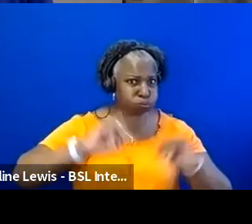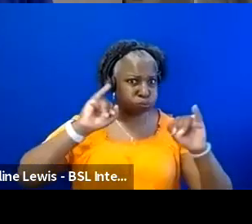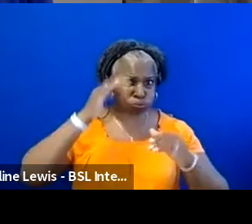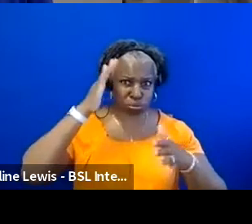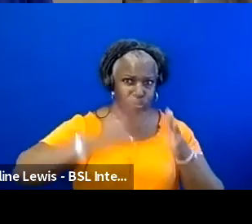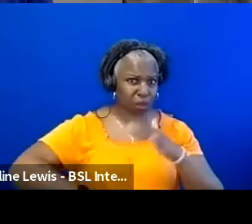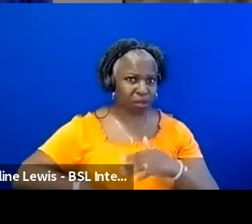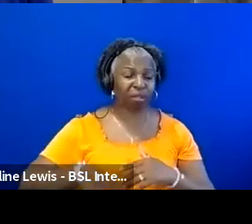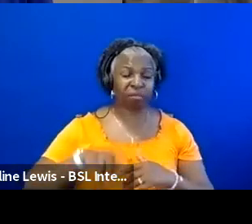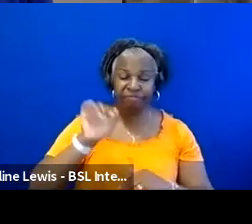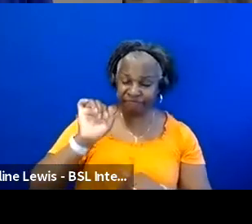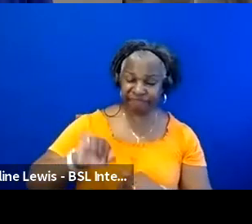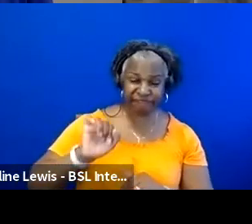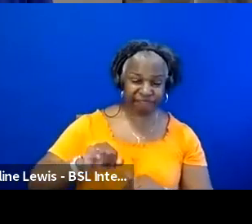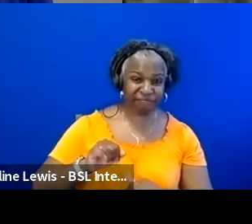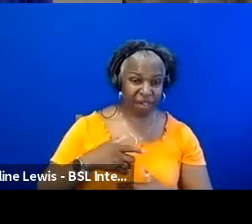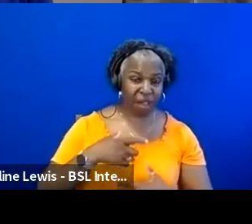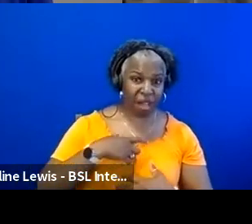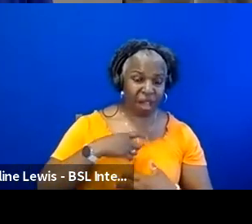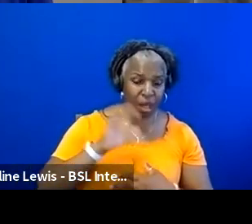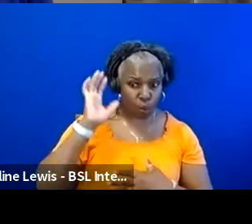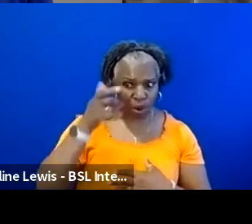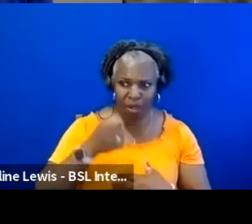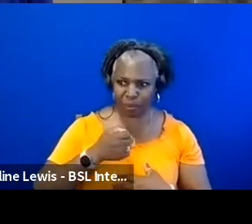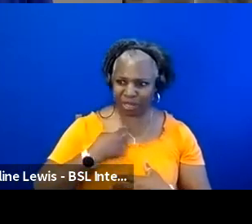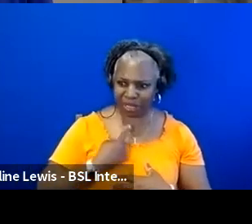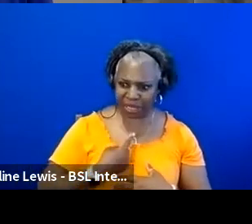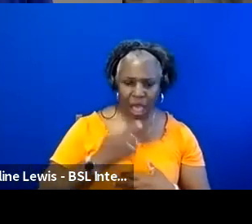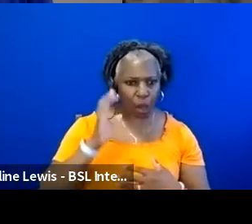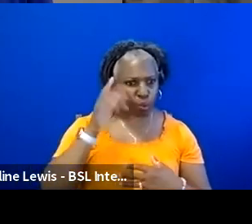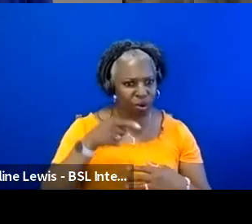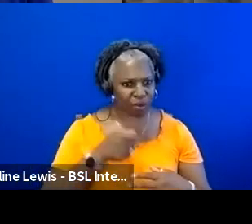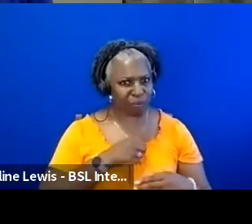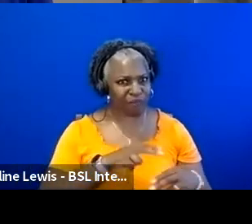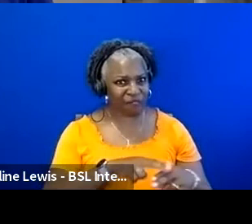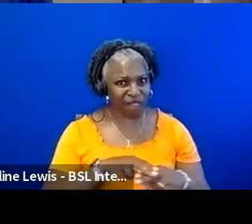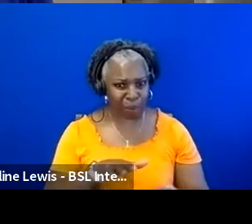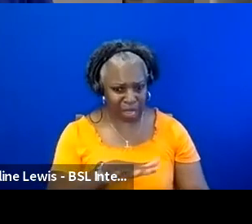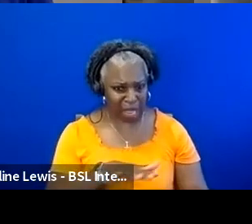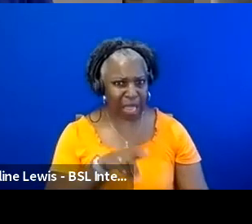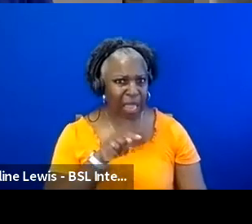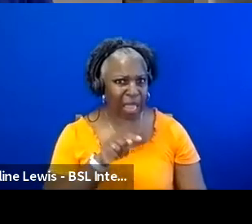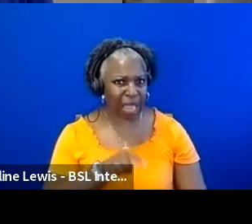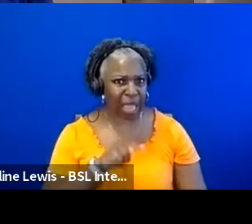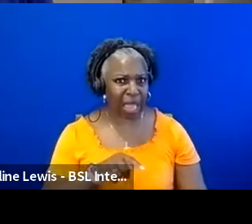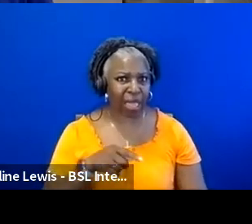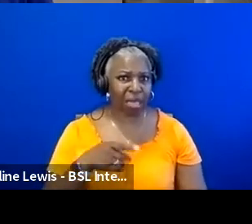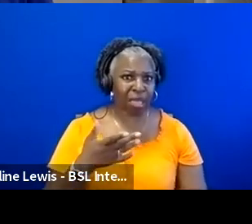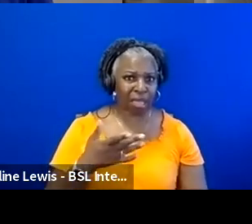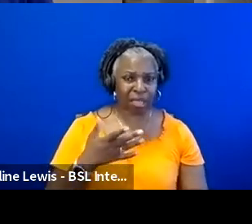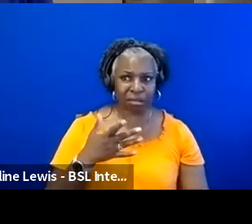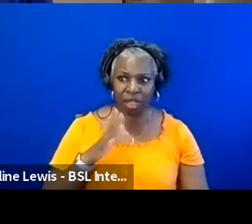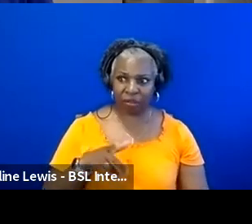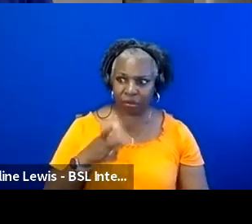it was terrifying because you also worry about yourself or your family. I had friends telling me you have to be careful about people who live